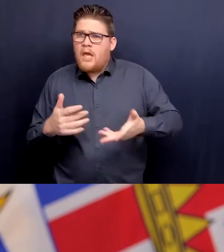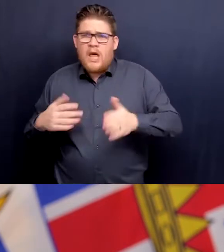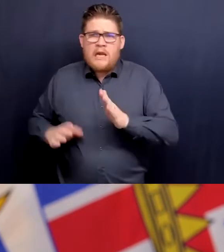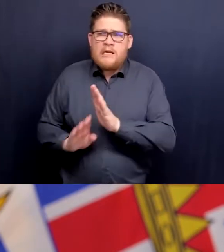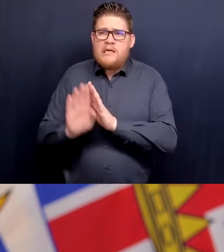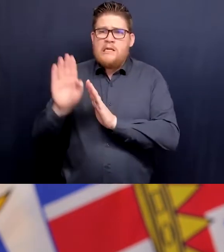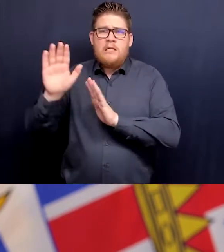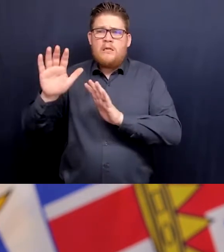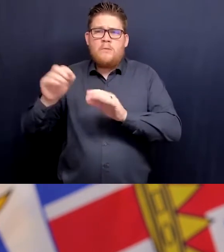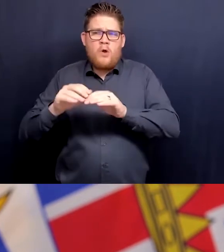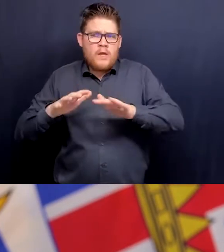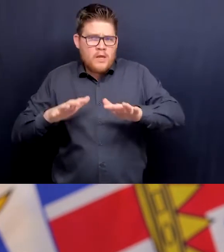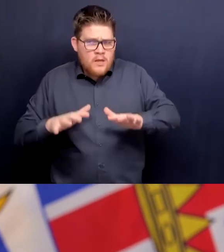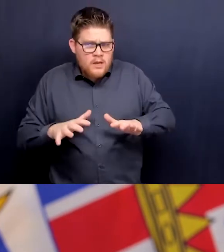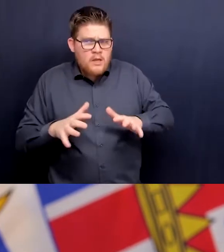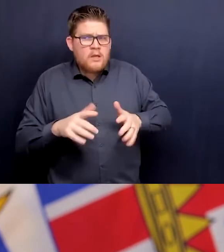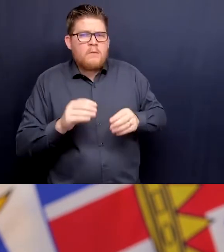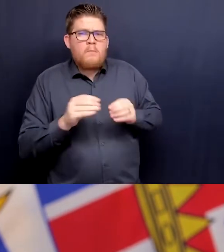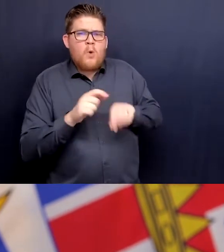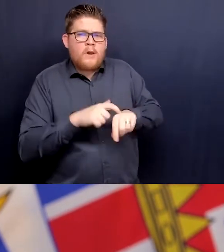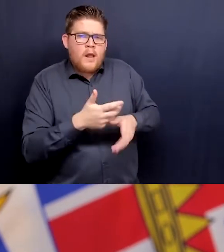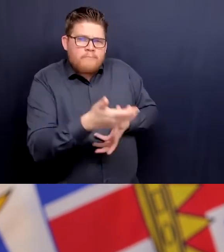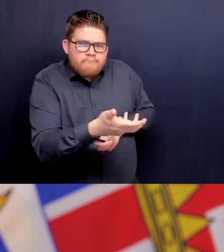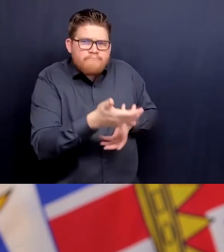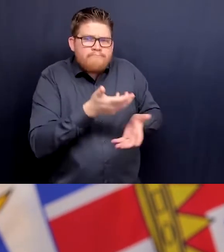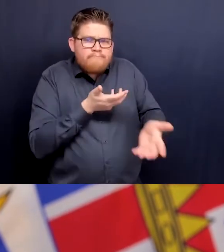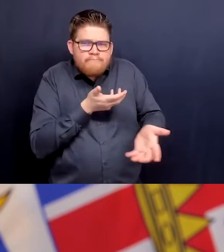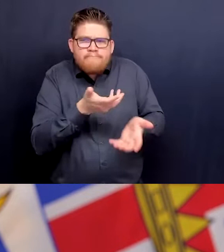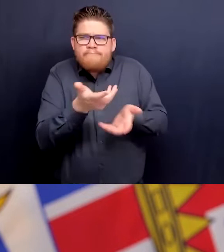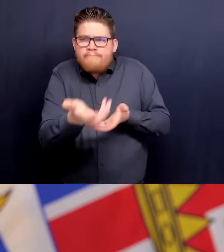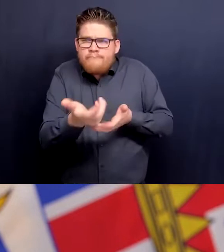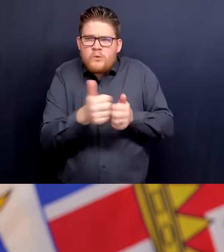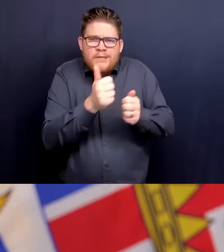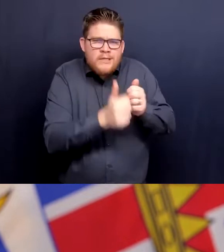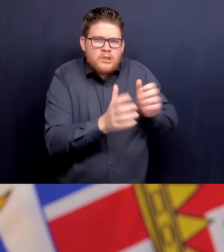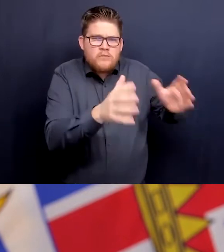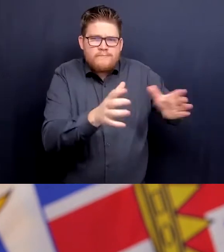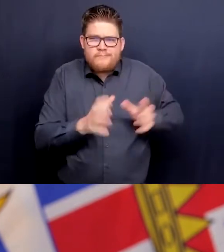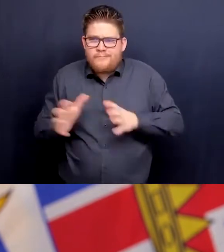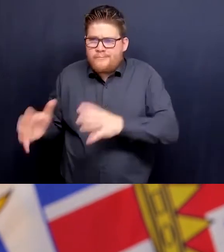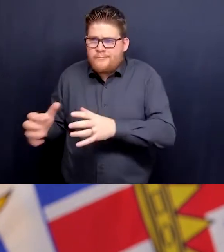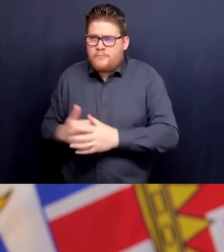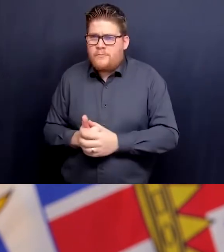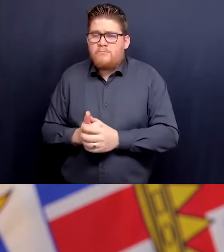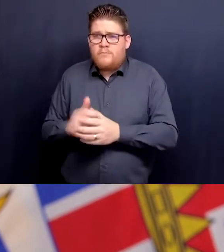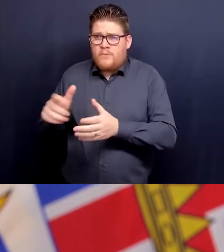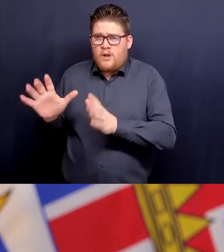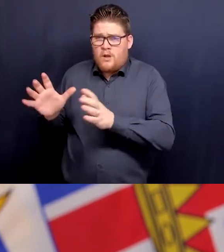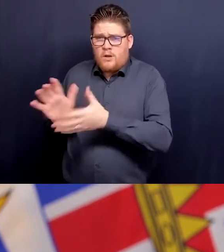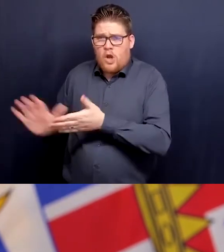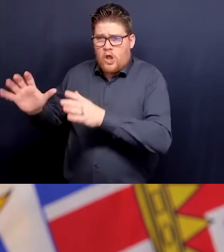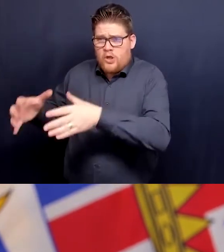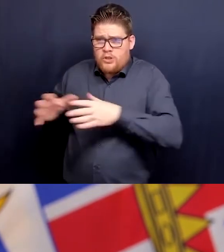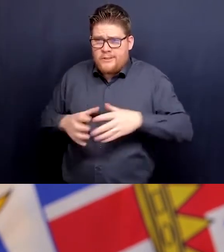the colleges and with individual registrants in each college. And as I mentioned, I wanted to ensure that we had options available.